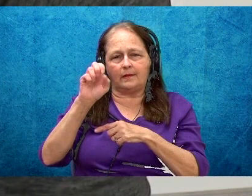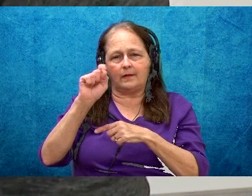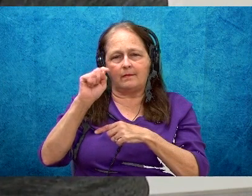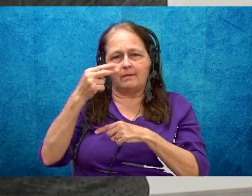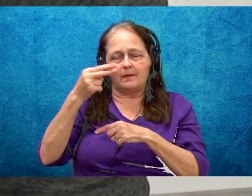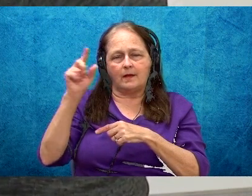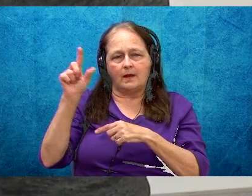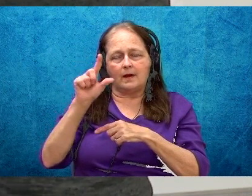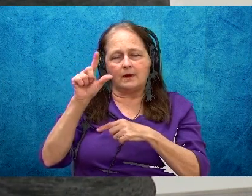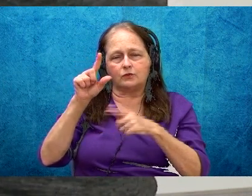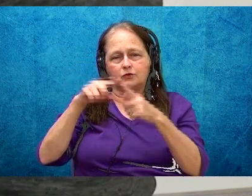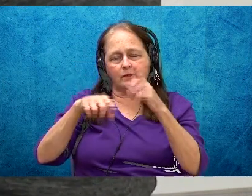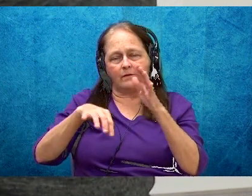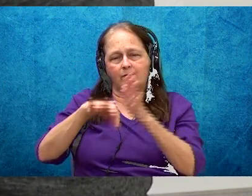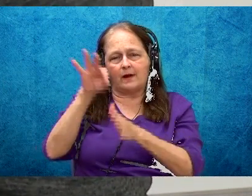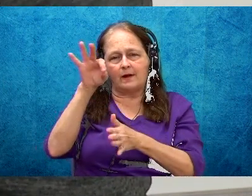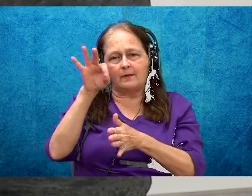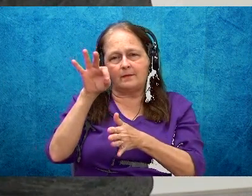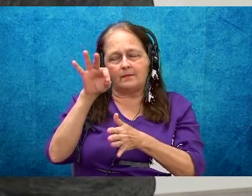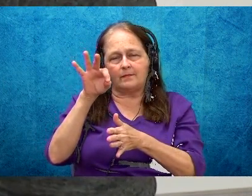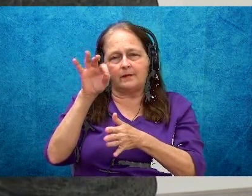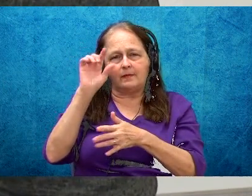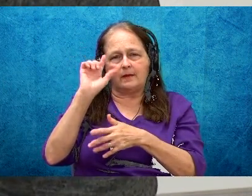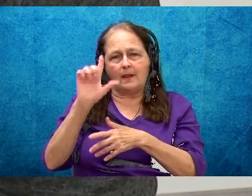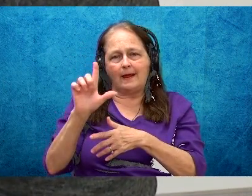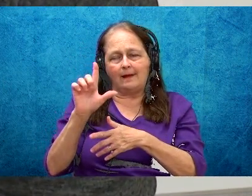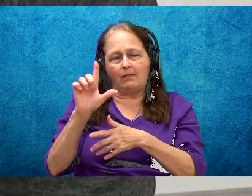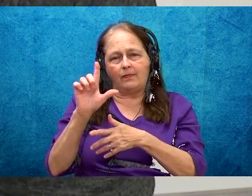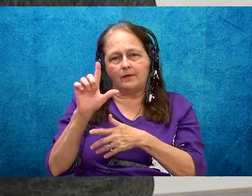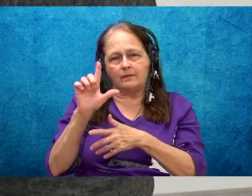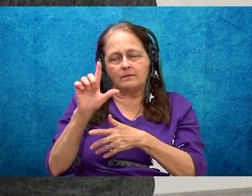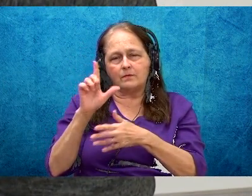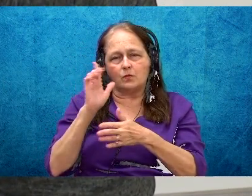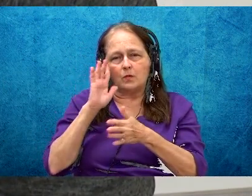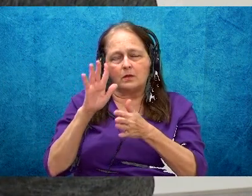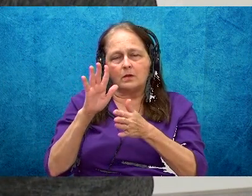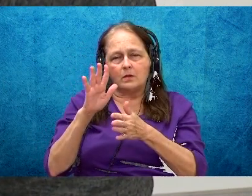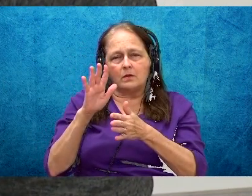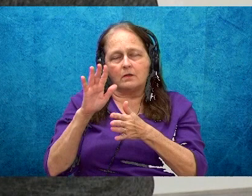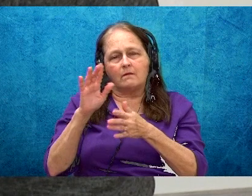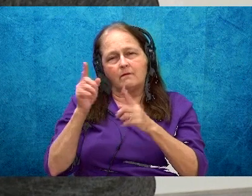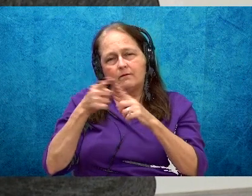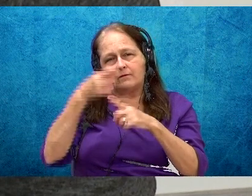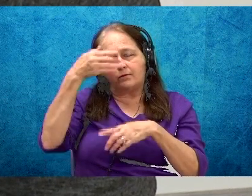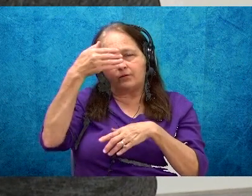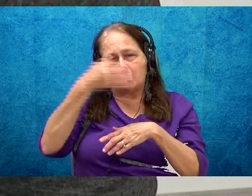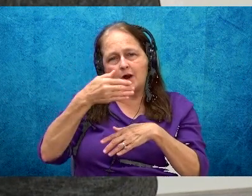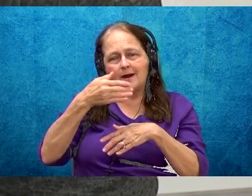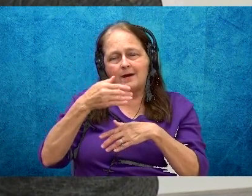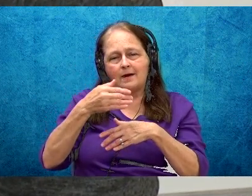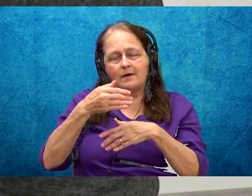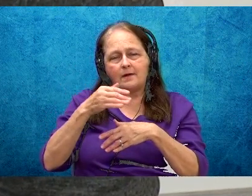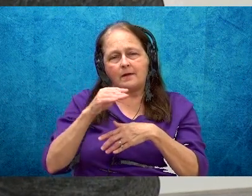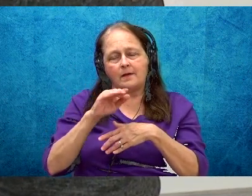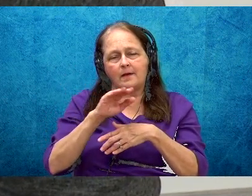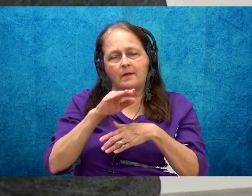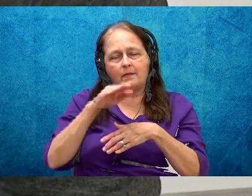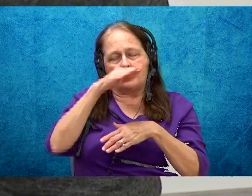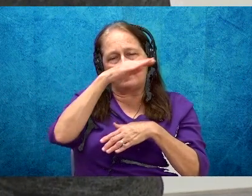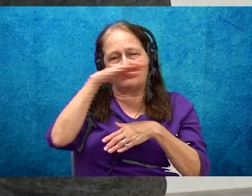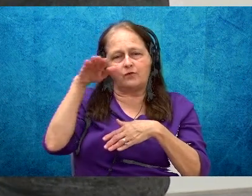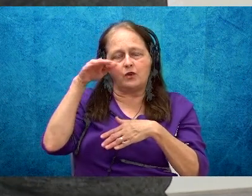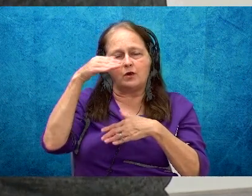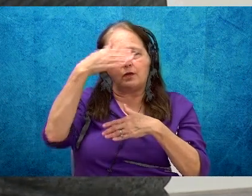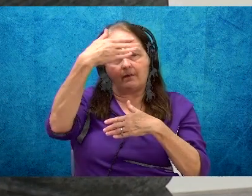the first thing to find the length, we're going to do, or the front and the back, I'm sorry, we're going to do